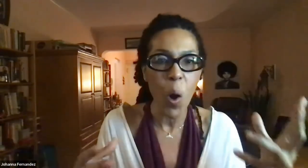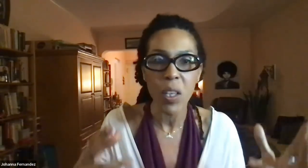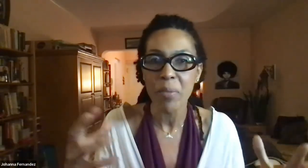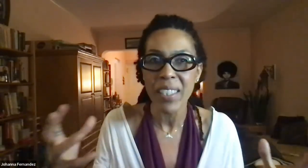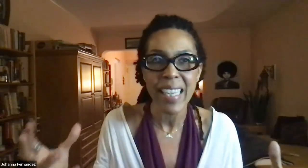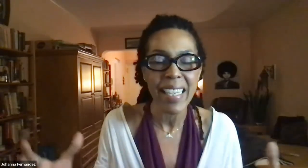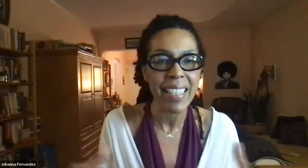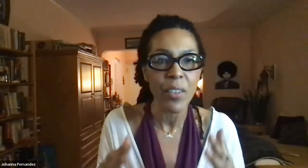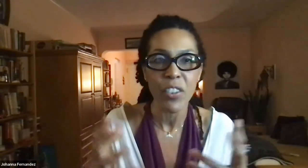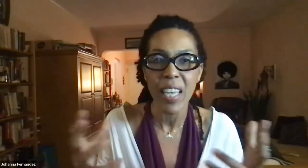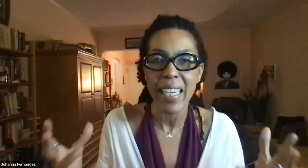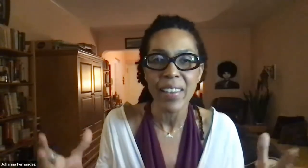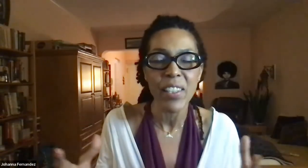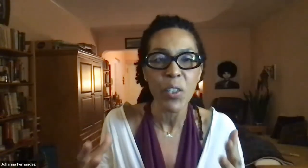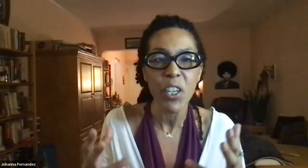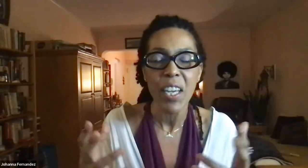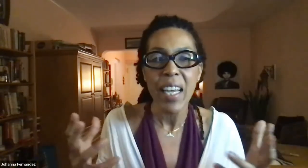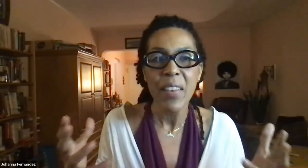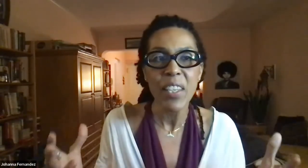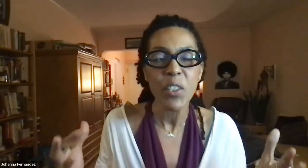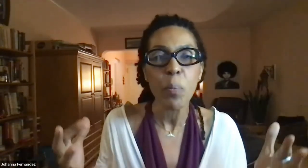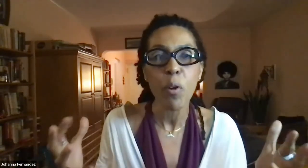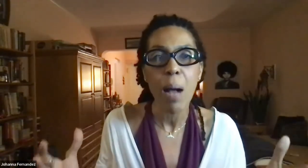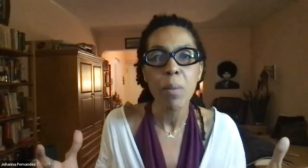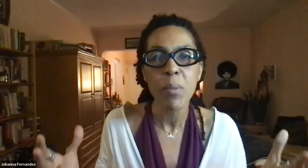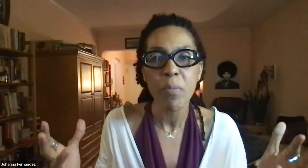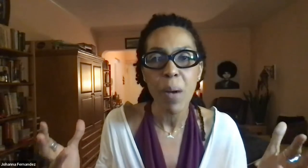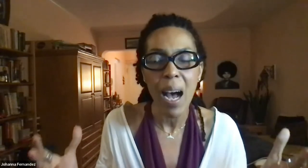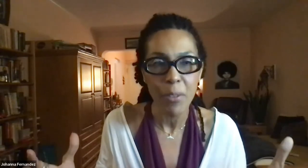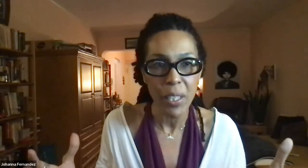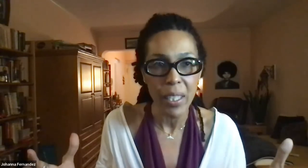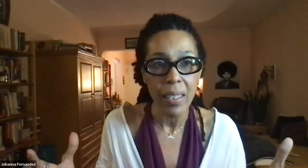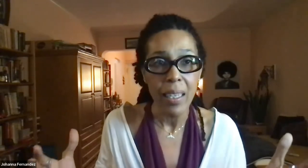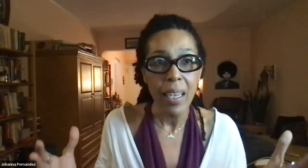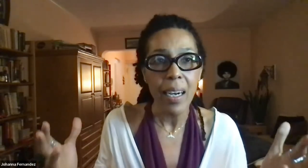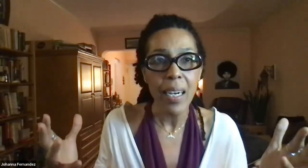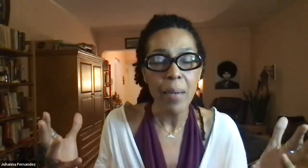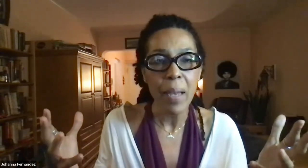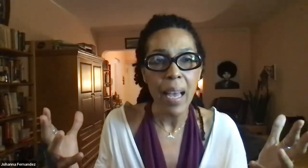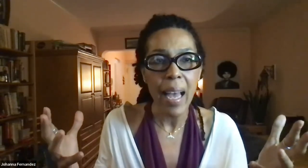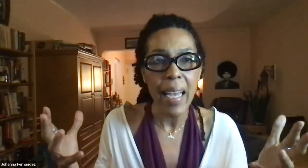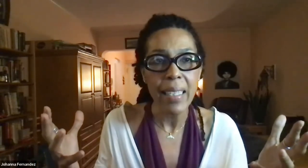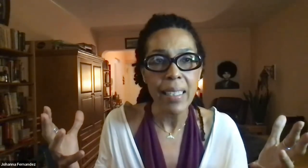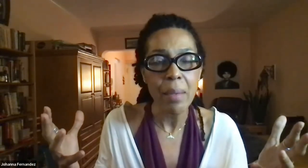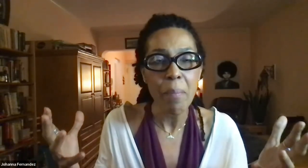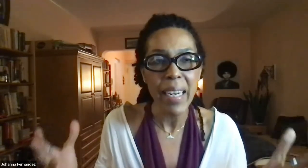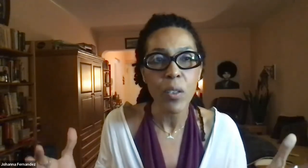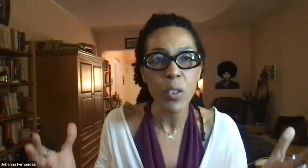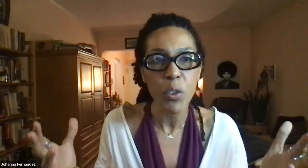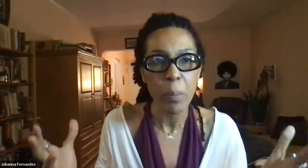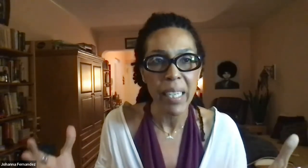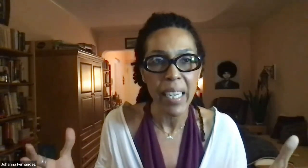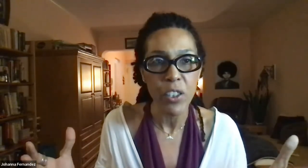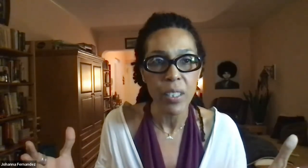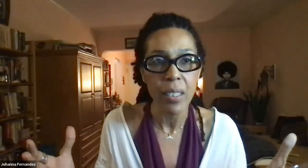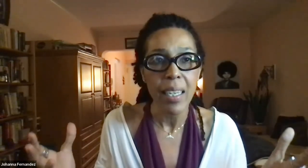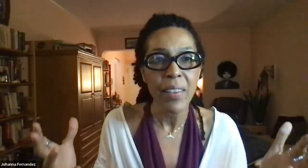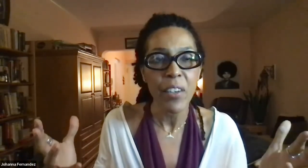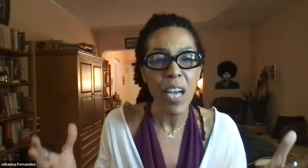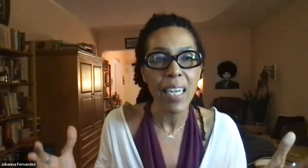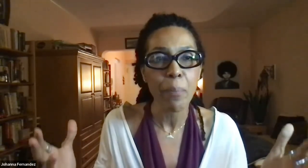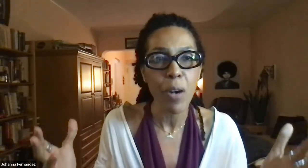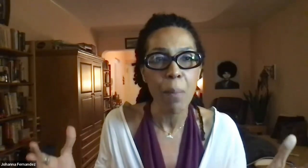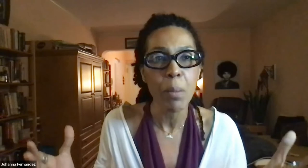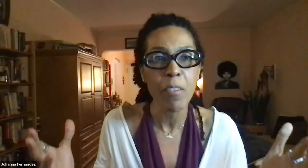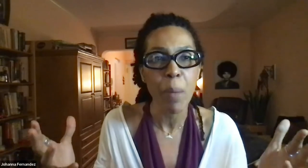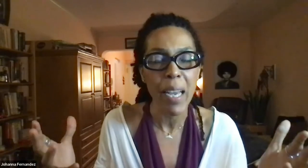talking about all of these things and they're saying these are problems of poverty and medical discrimination.